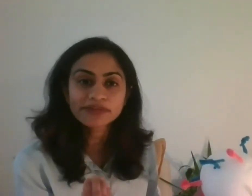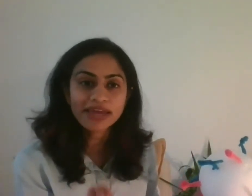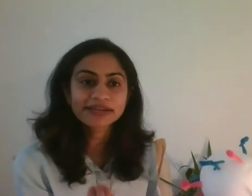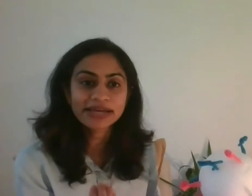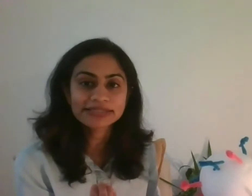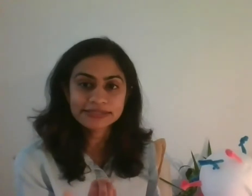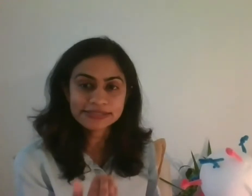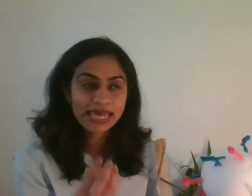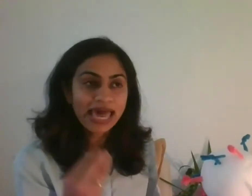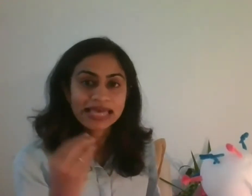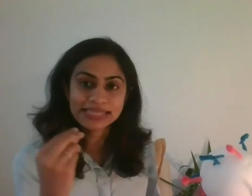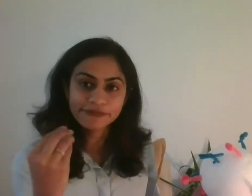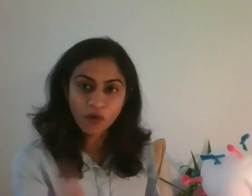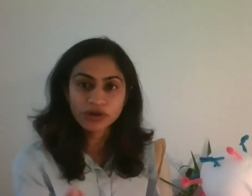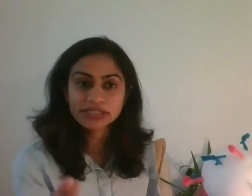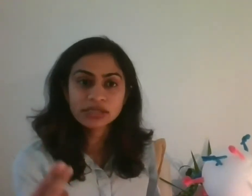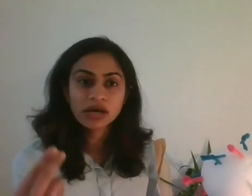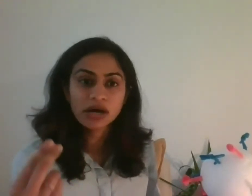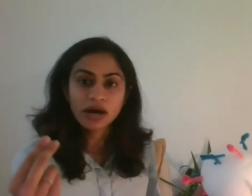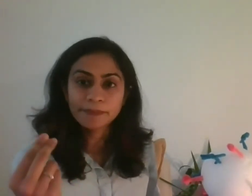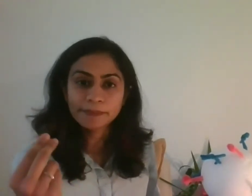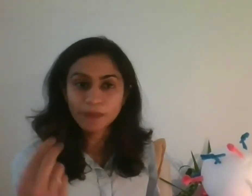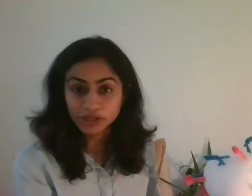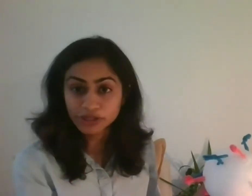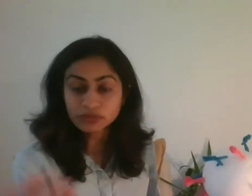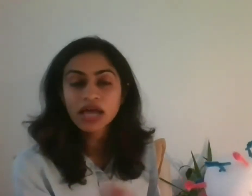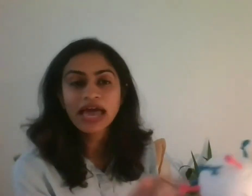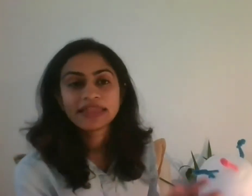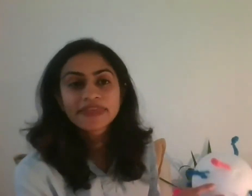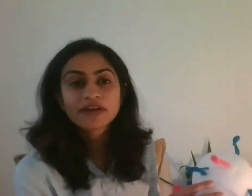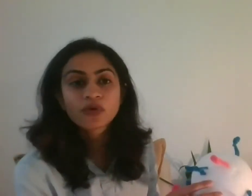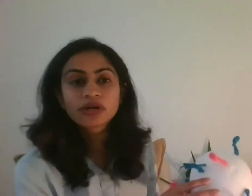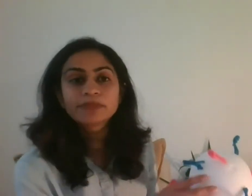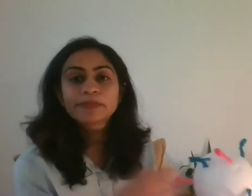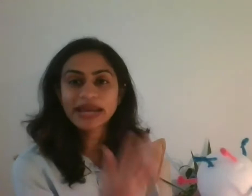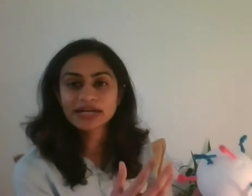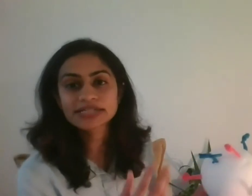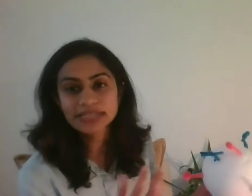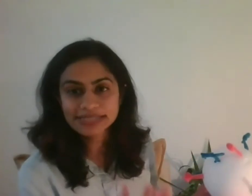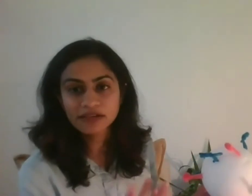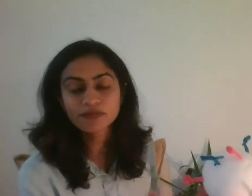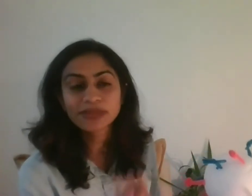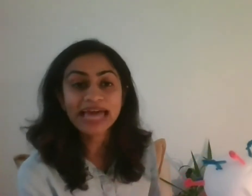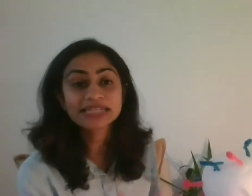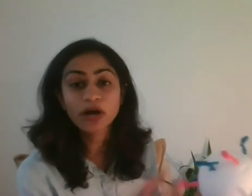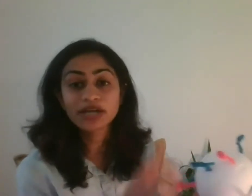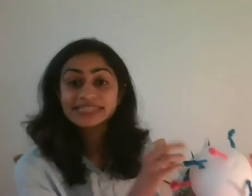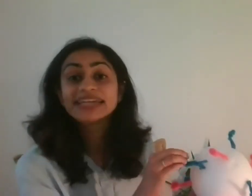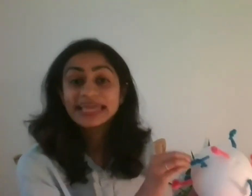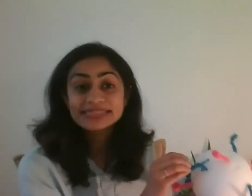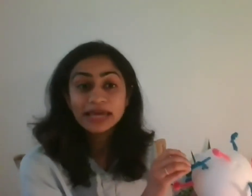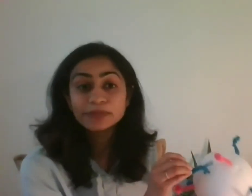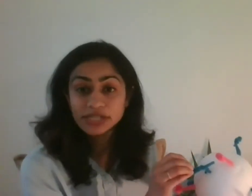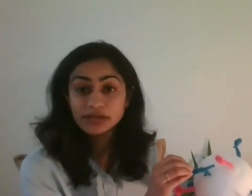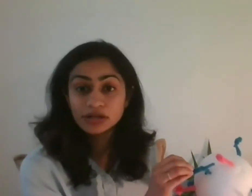body recognizes as a foreign molecule, and therefore prepares itself with antibodies